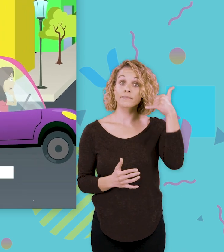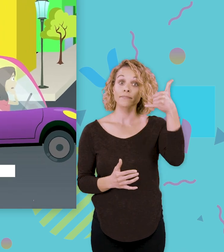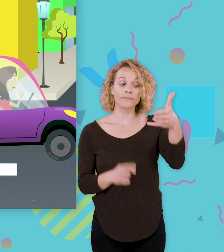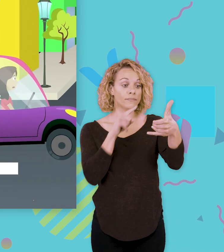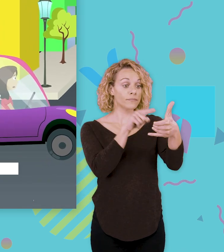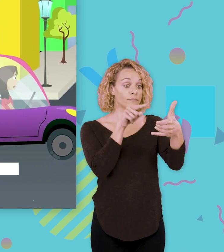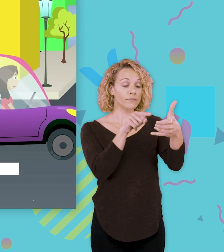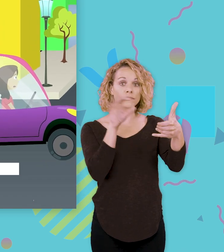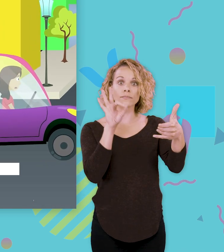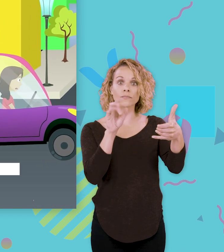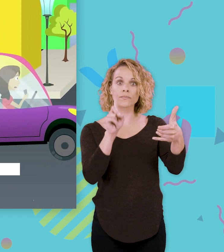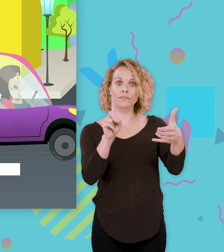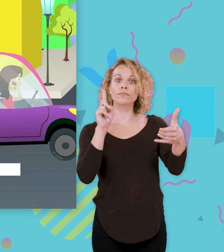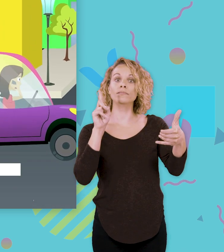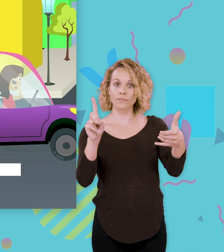you dial